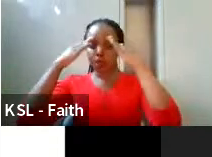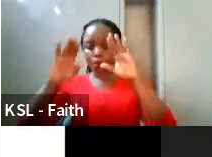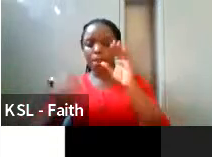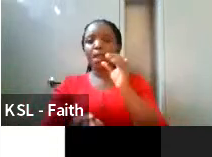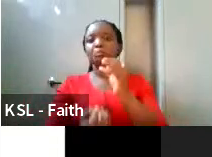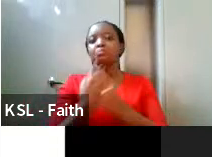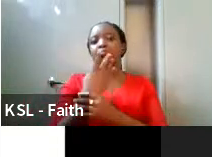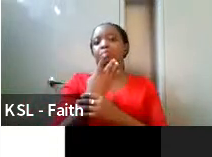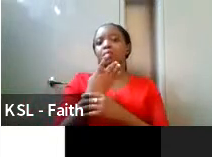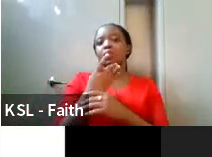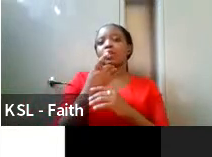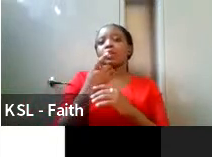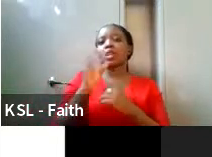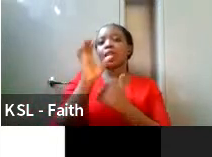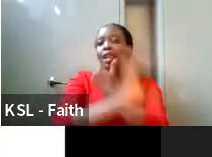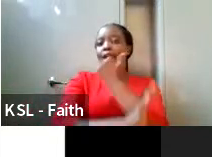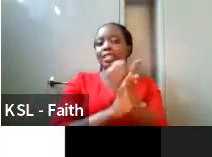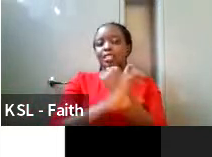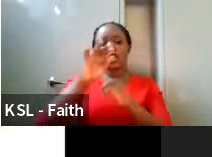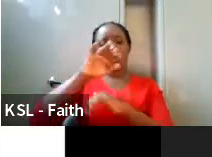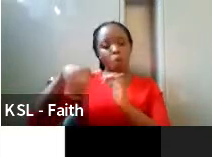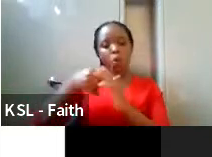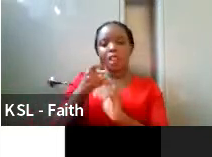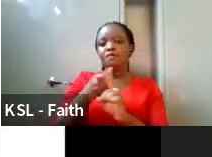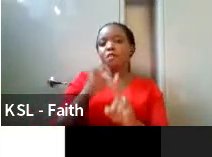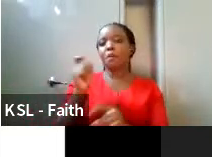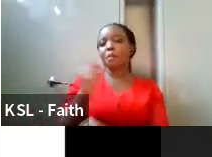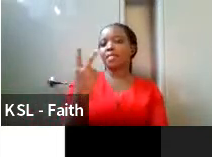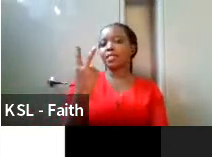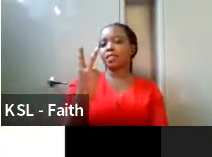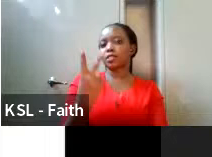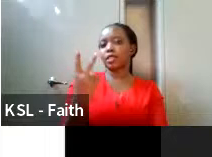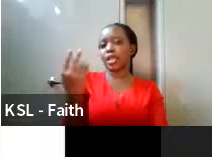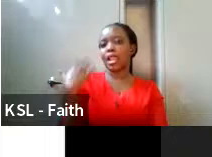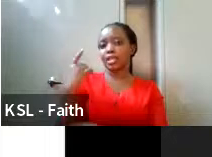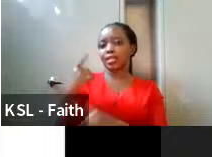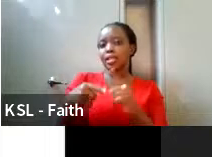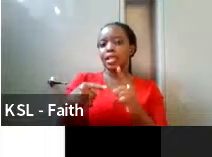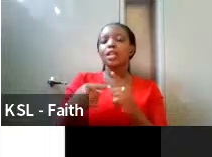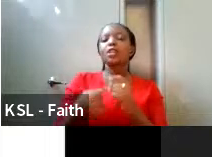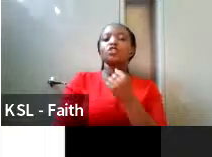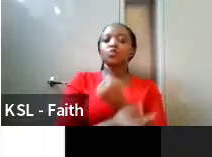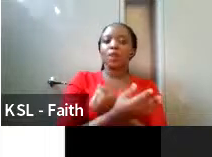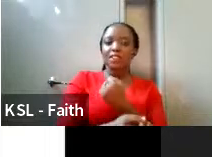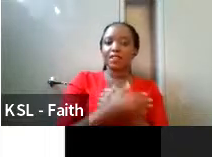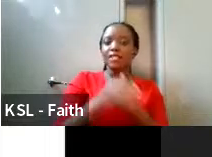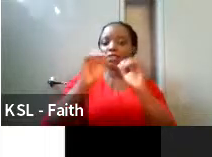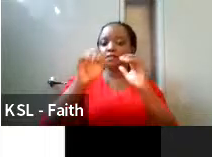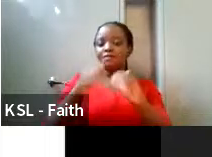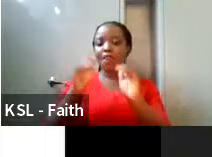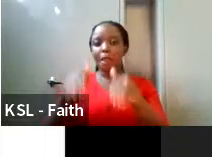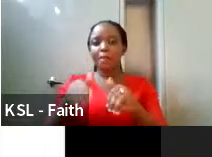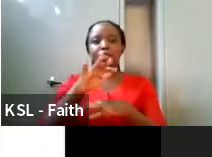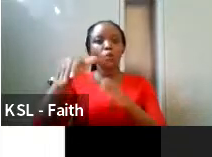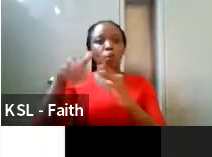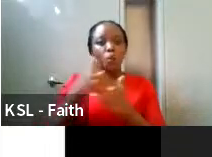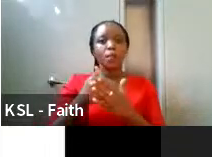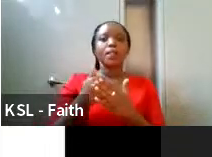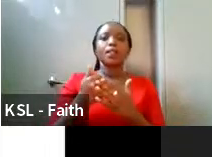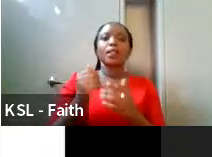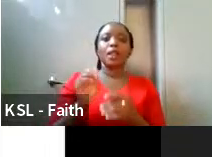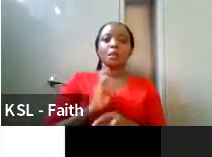from February to onboard people in the farming sector as bodies, and